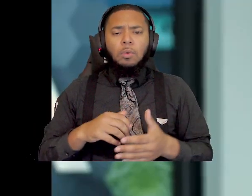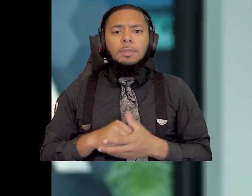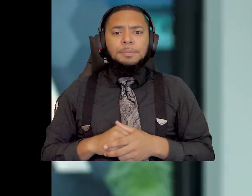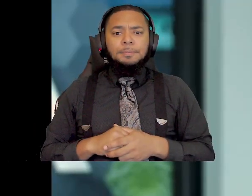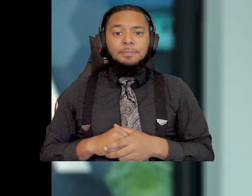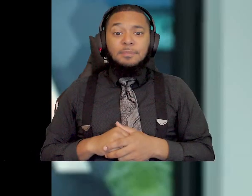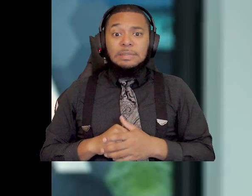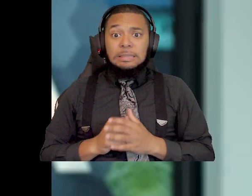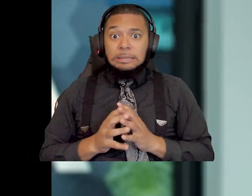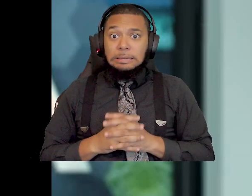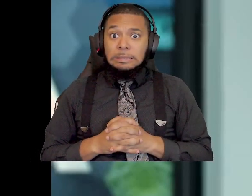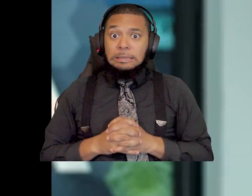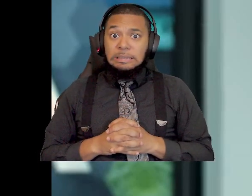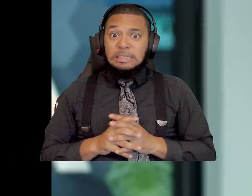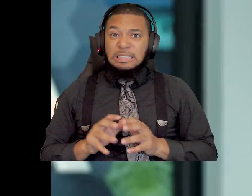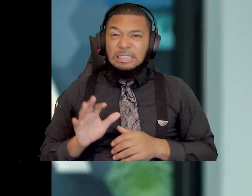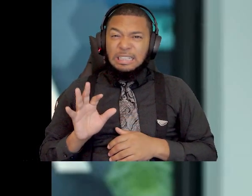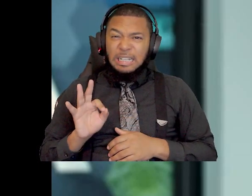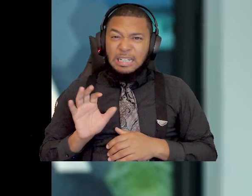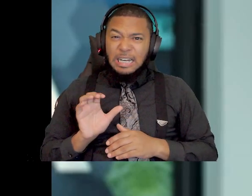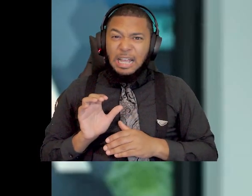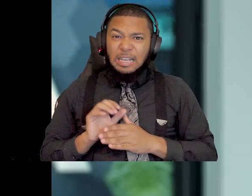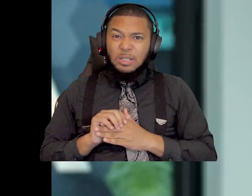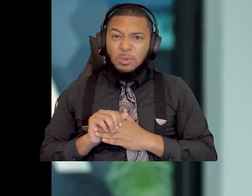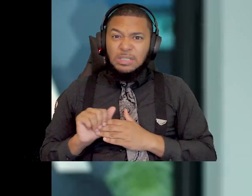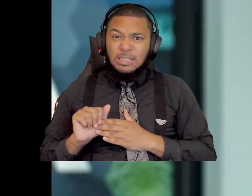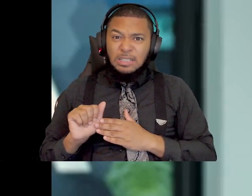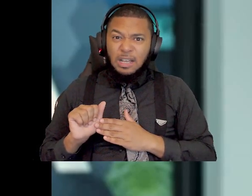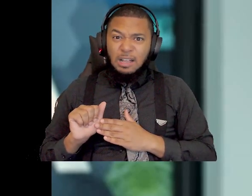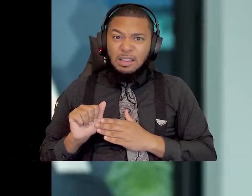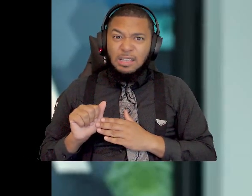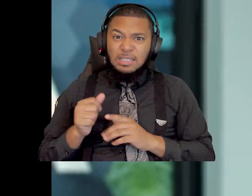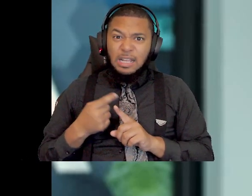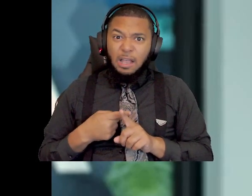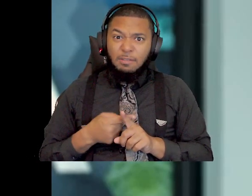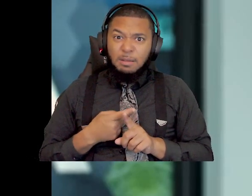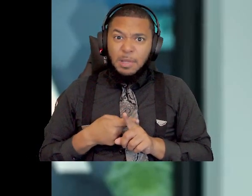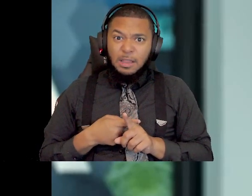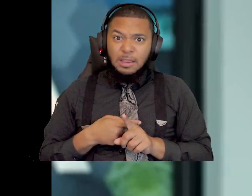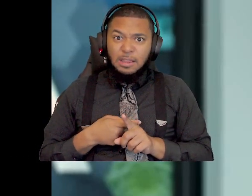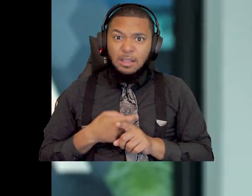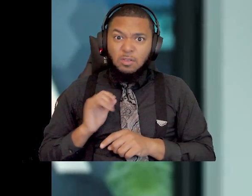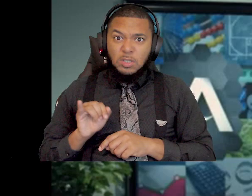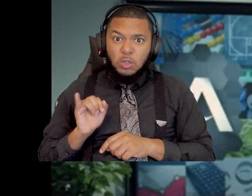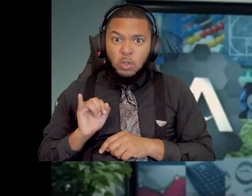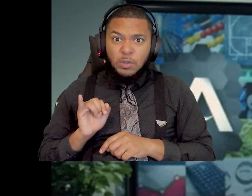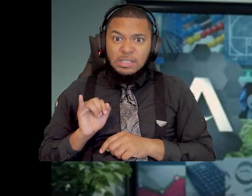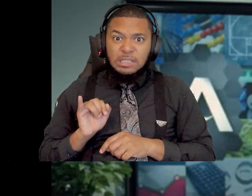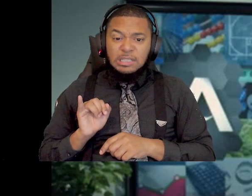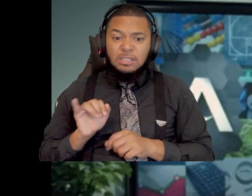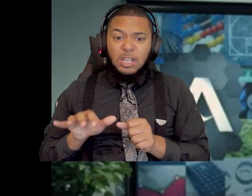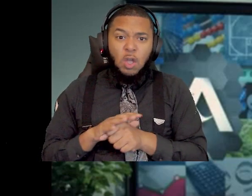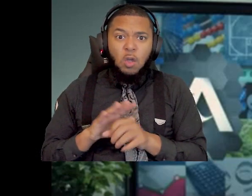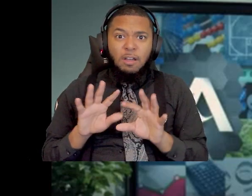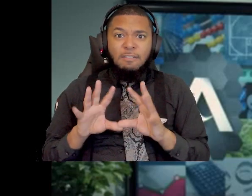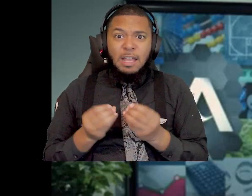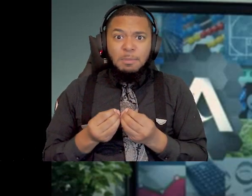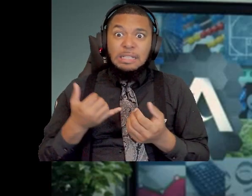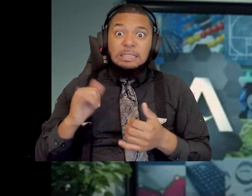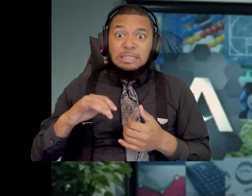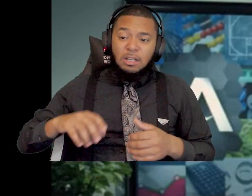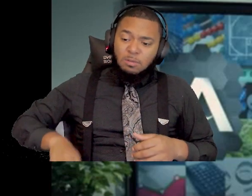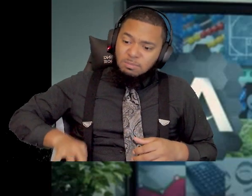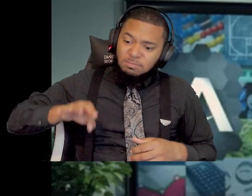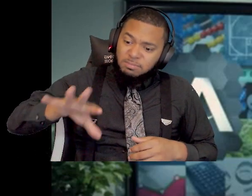i mean nine hundred dollars a month for health insurance for the whole family and you're still paying two thousand dollars